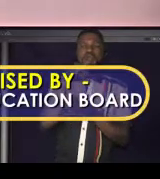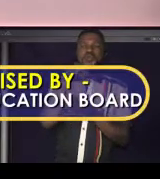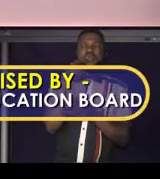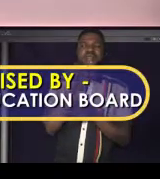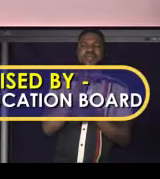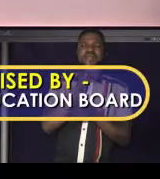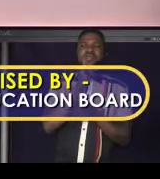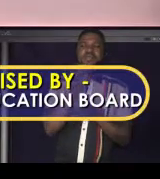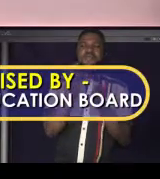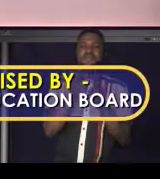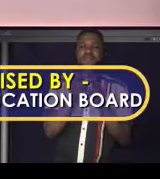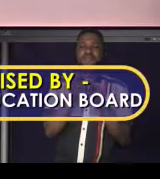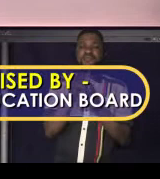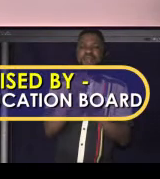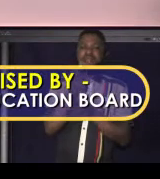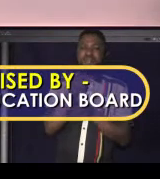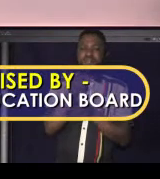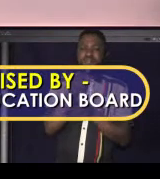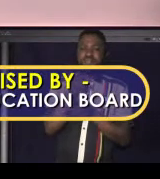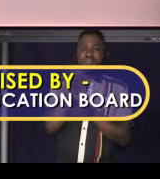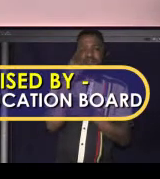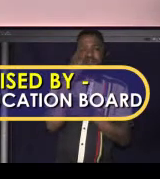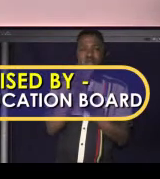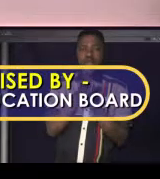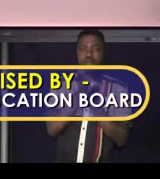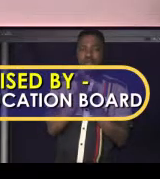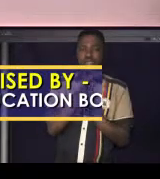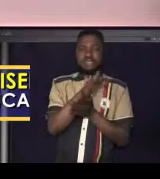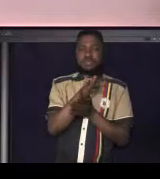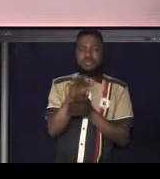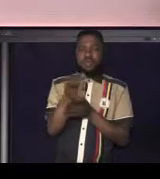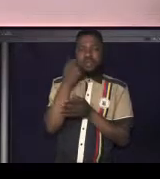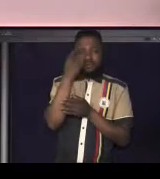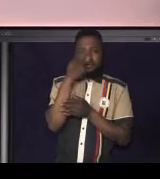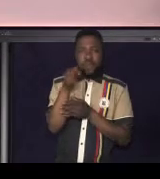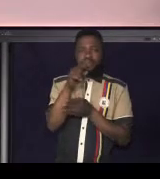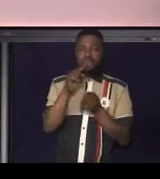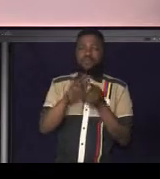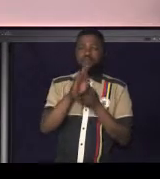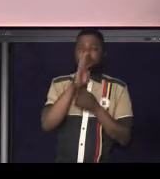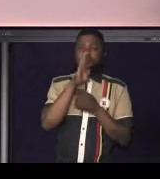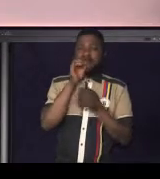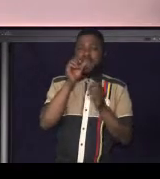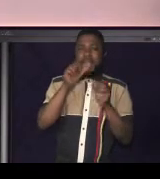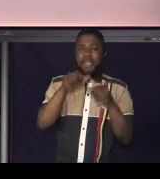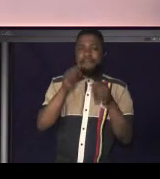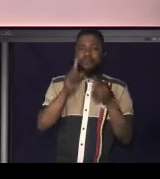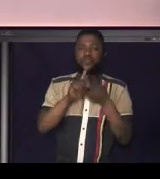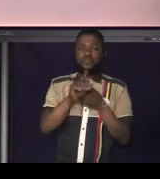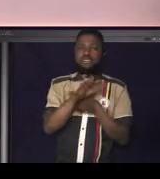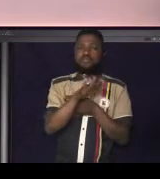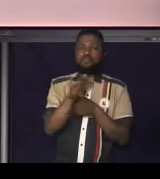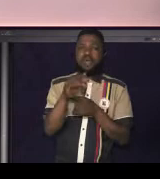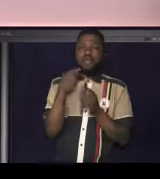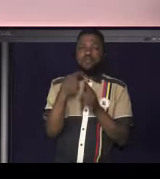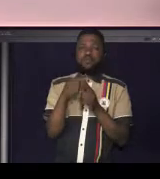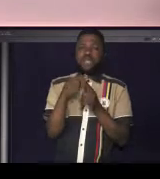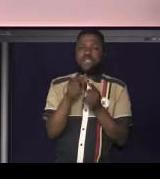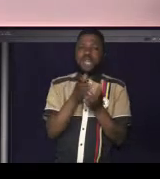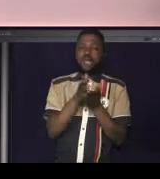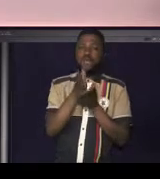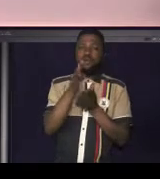Correct pronunciation is very necessary for correct spelling. For you to be able to spell